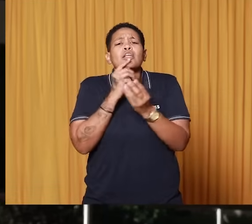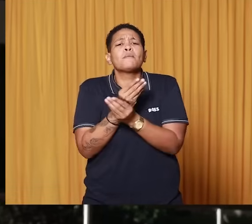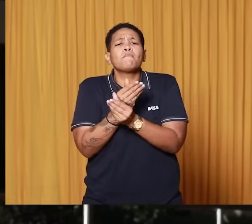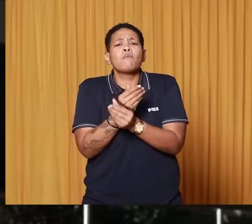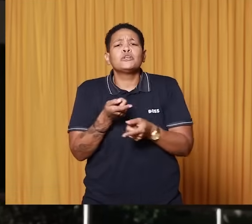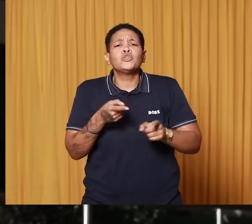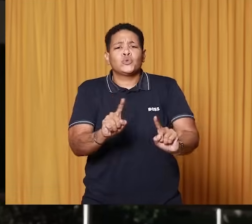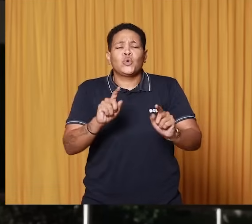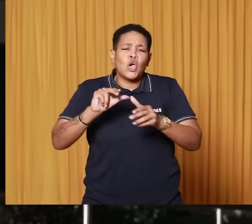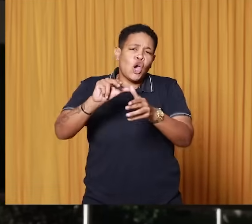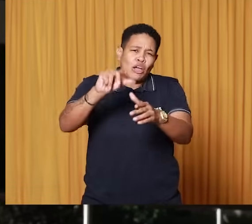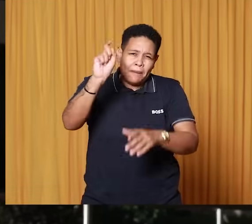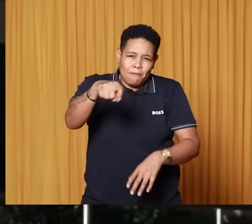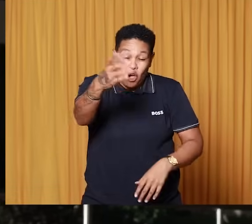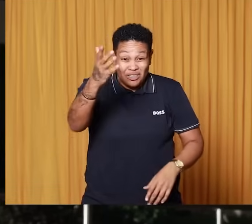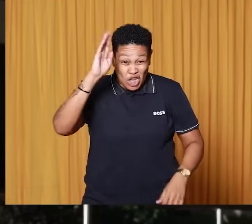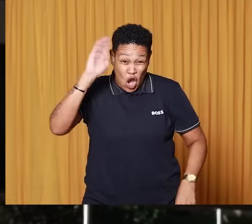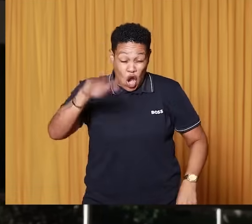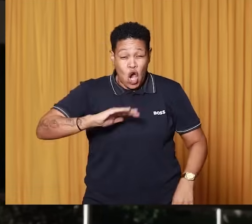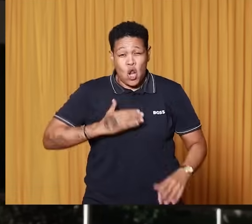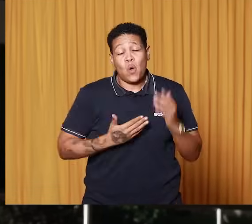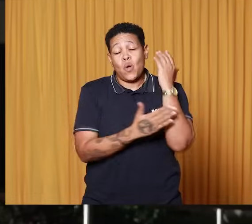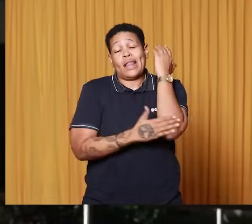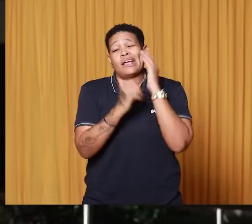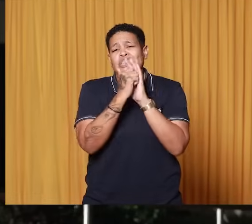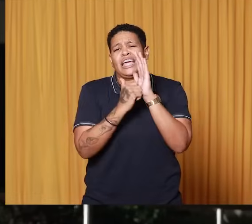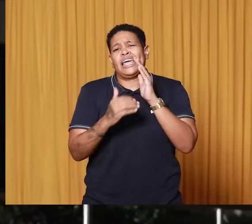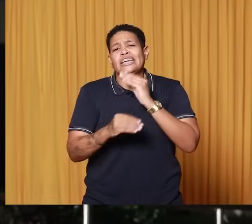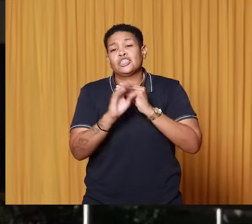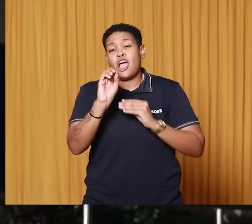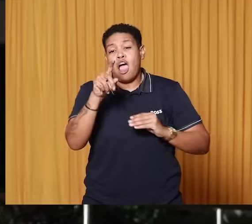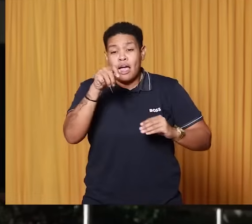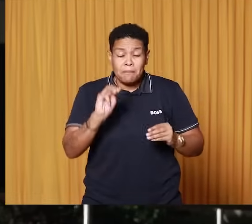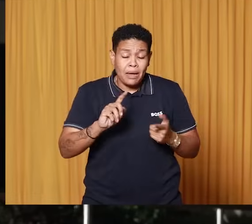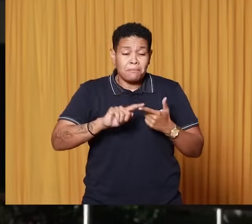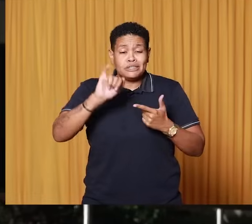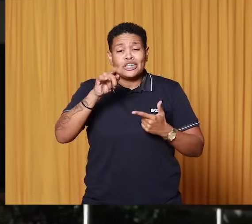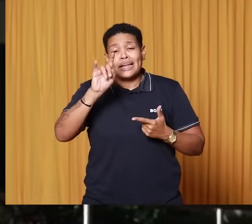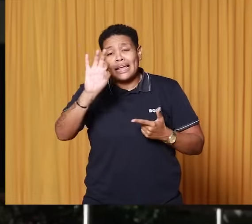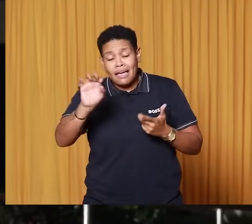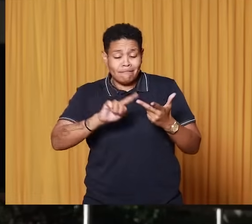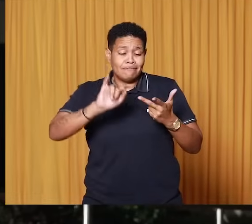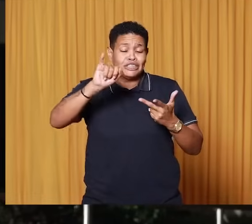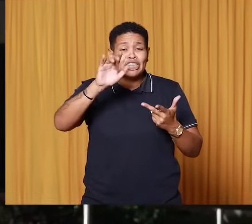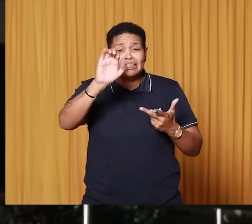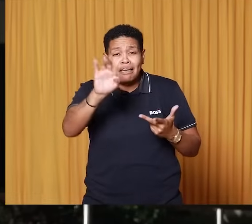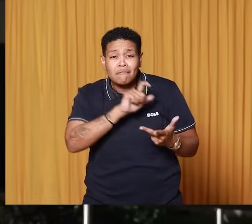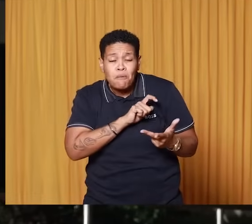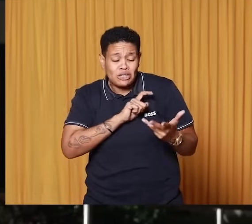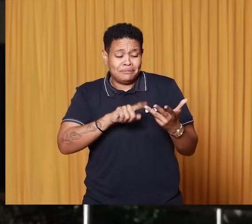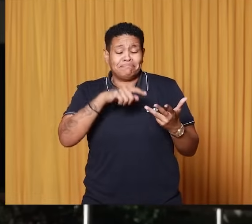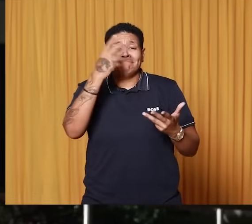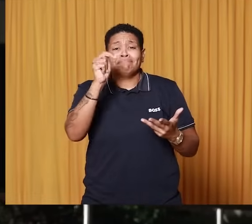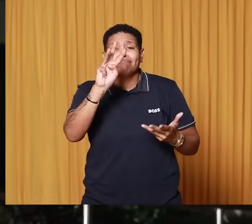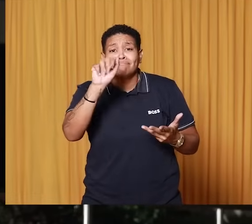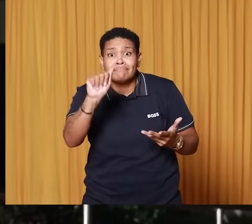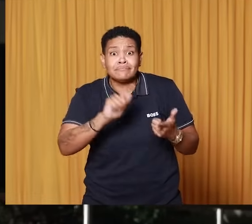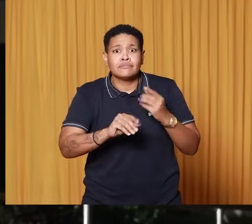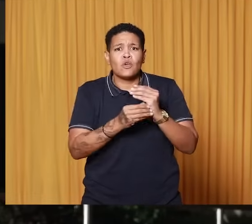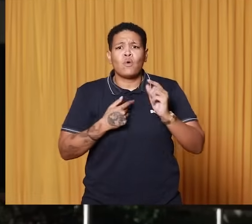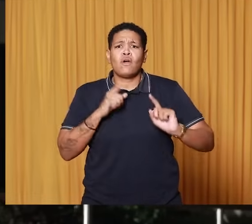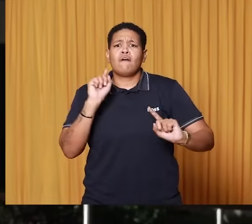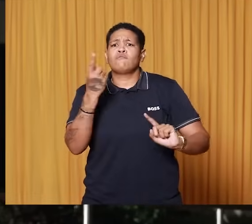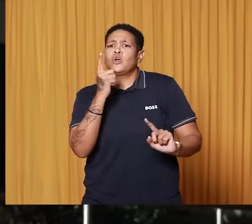property during the hurricane. All our national agencies, ODPEM, the JDF, the JCF, the NWA, and our